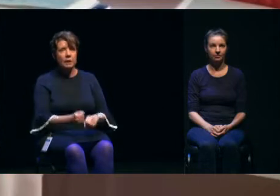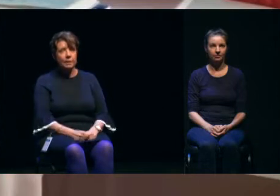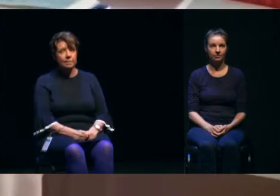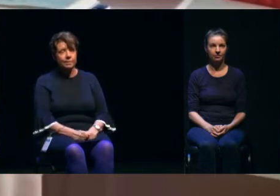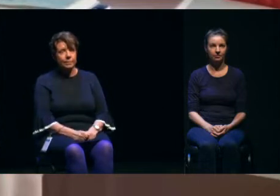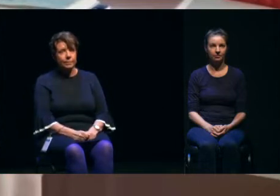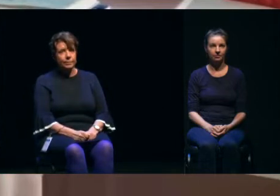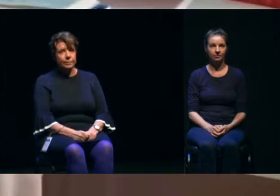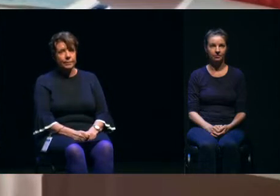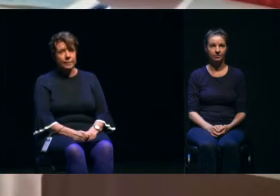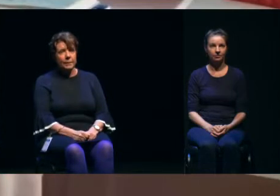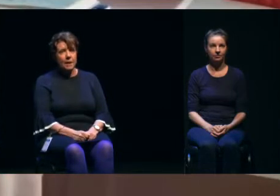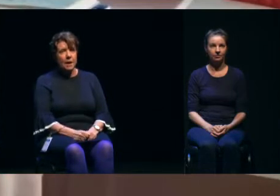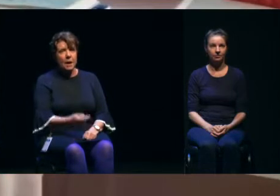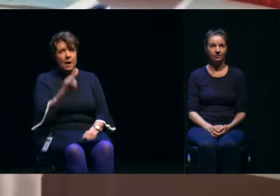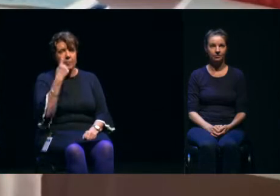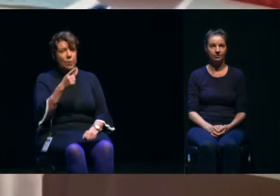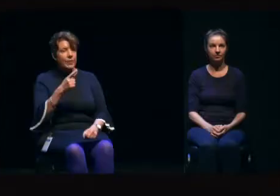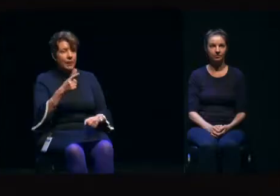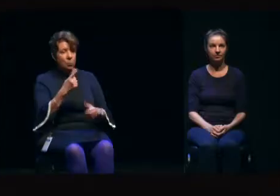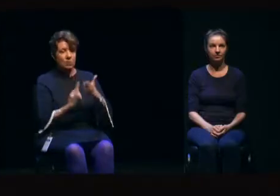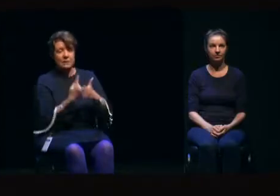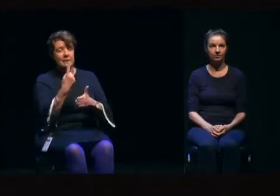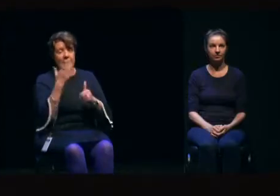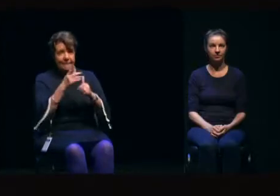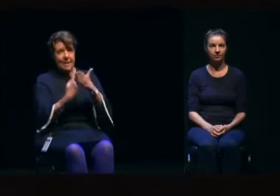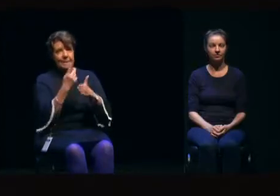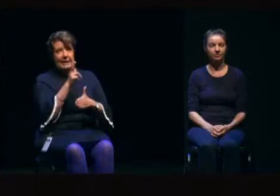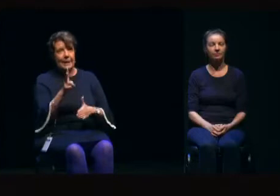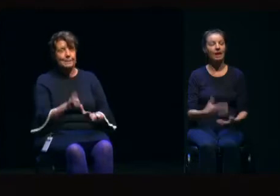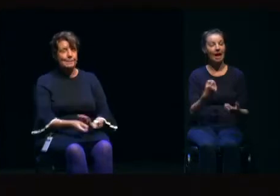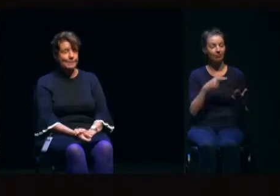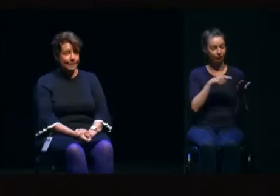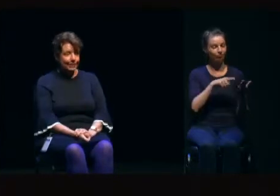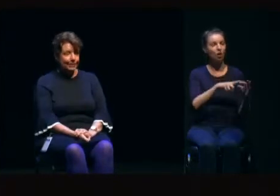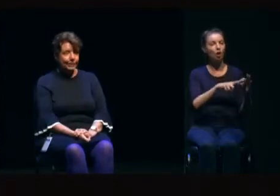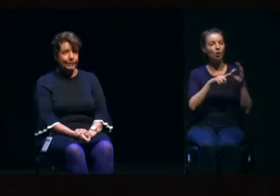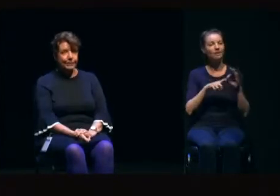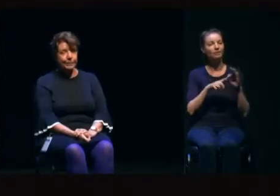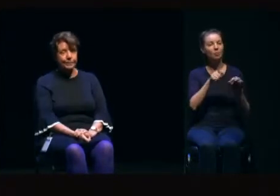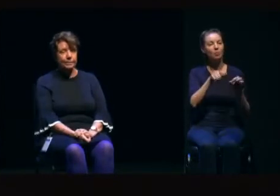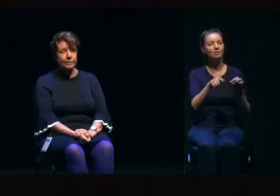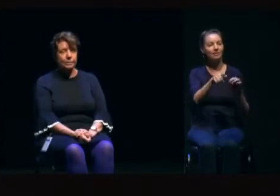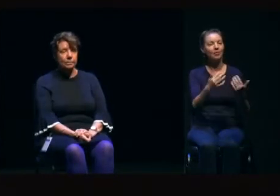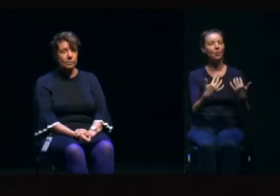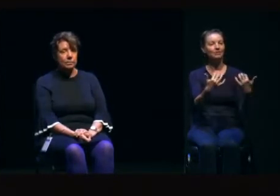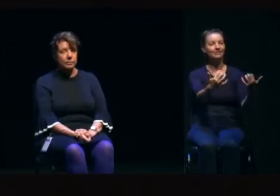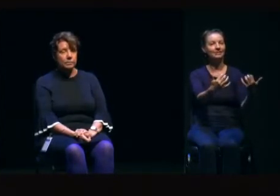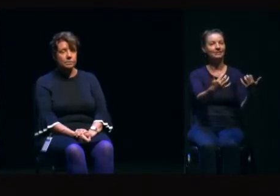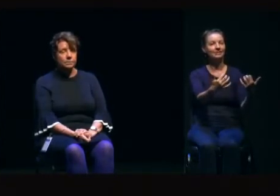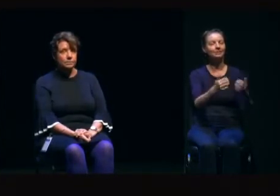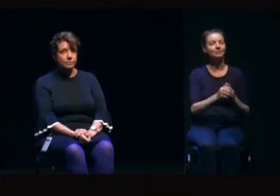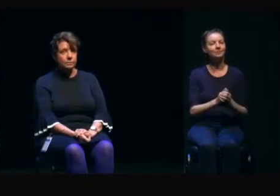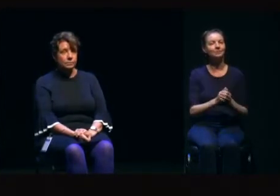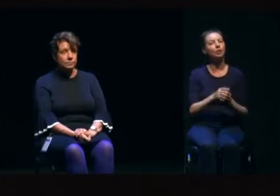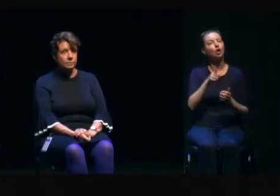just a fluke that it would never happen again. A question we've got here from someone in the audience, which is, what advice